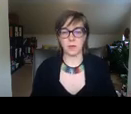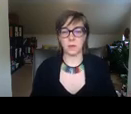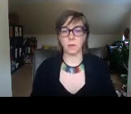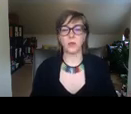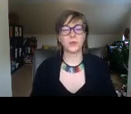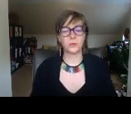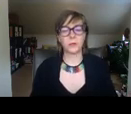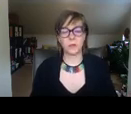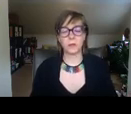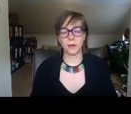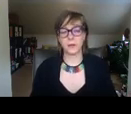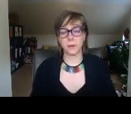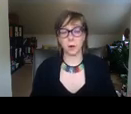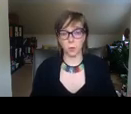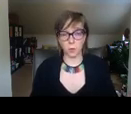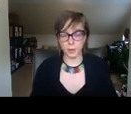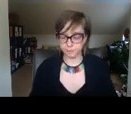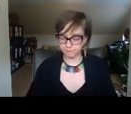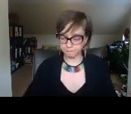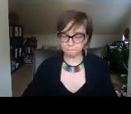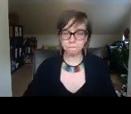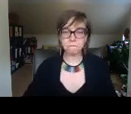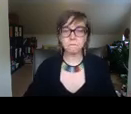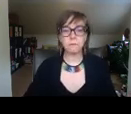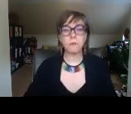responses, which was really, like I said, heartwarming.